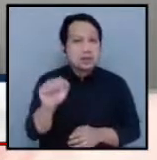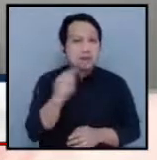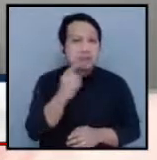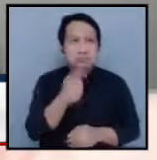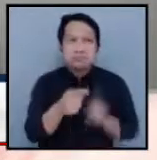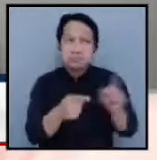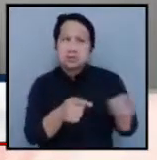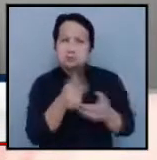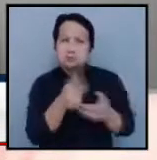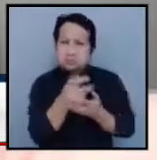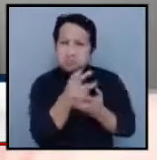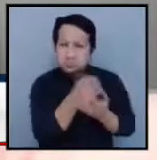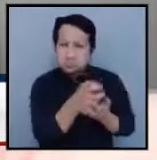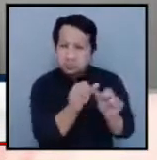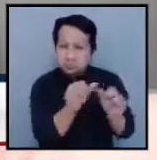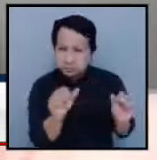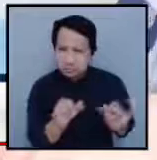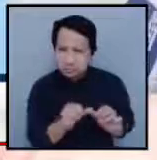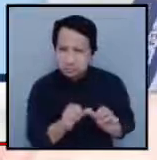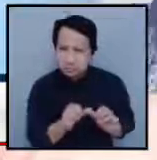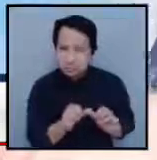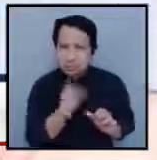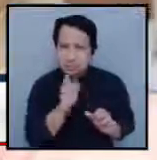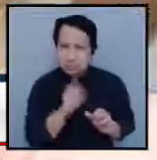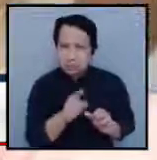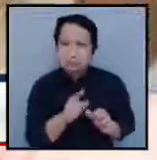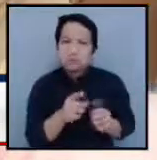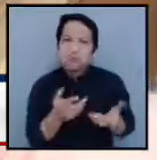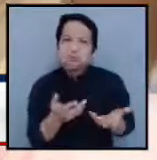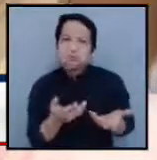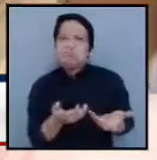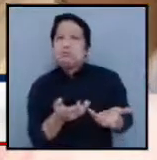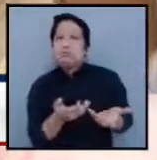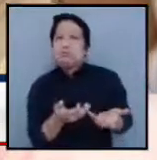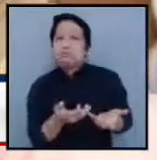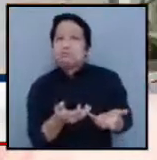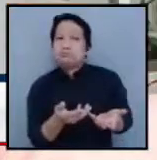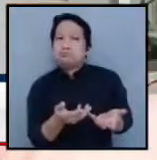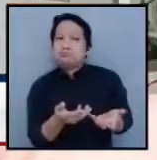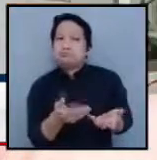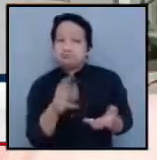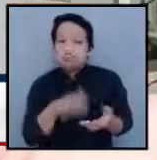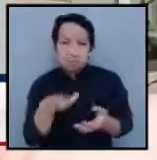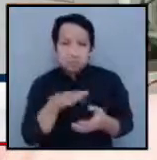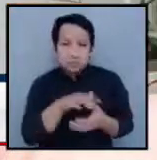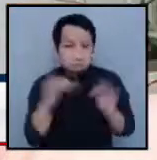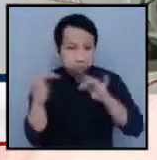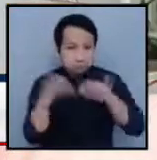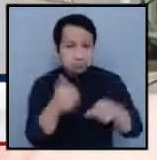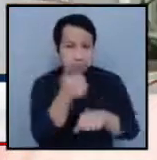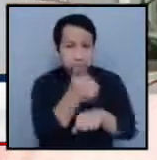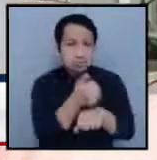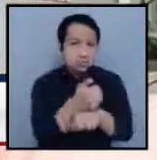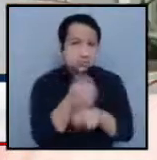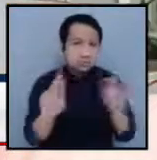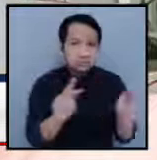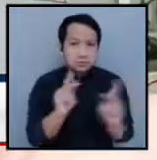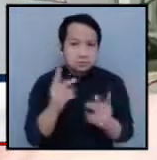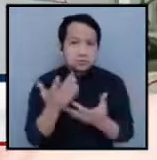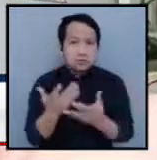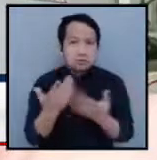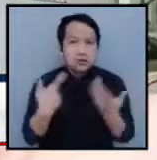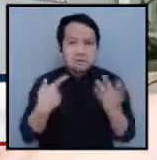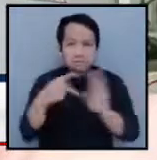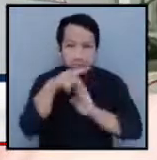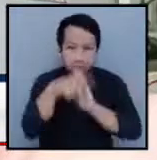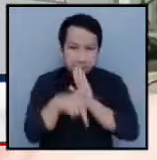vaccination area, so syempre that's still a place where people gather. That's why there are certain protocols. Dapat